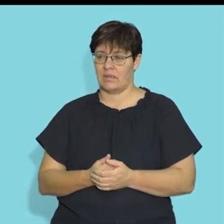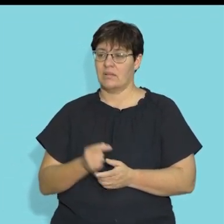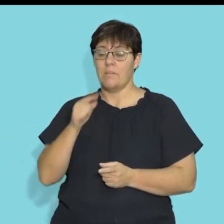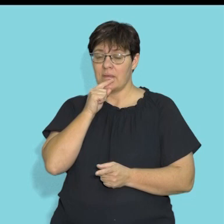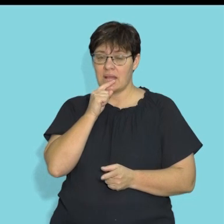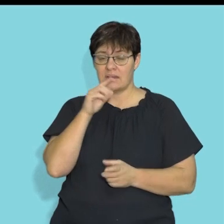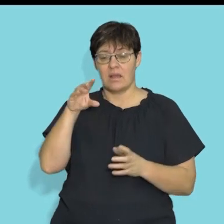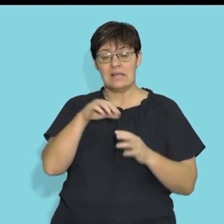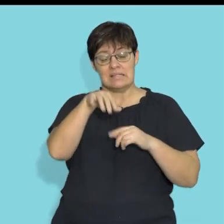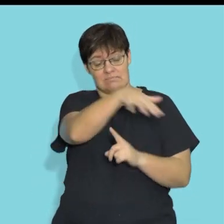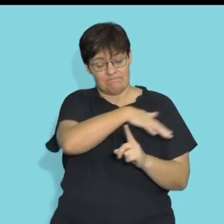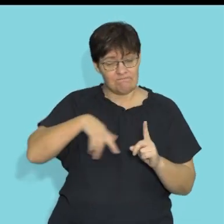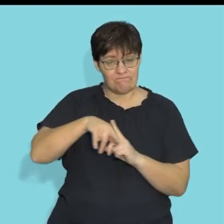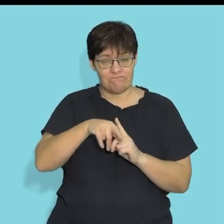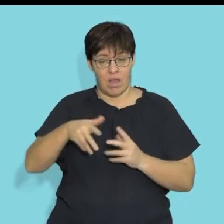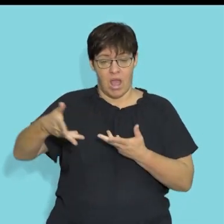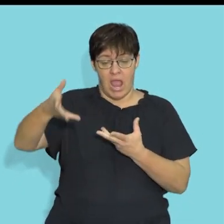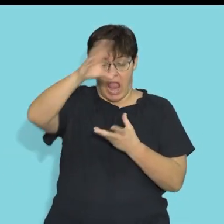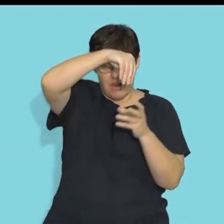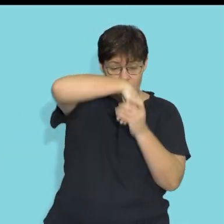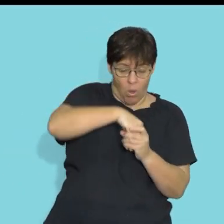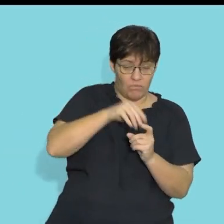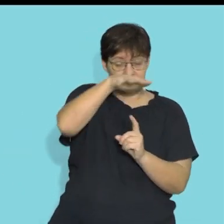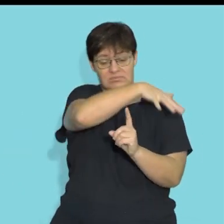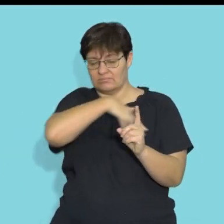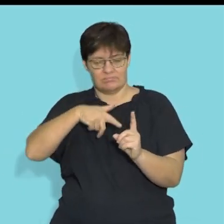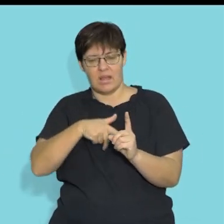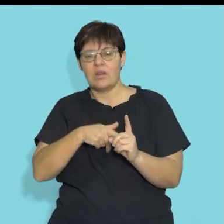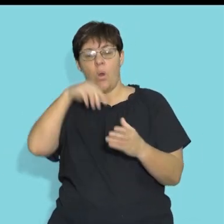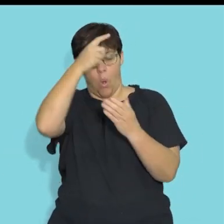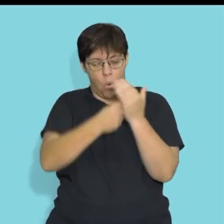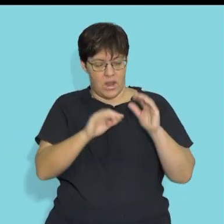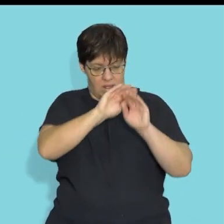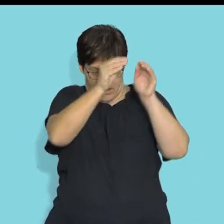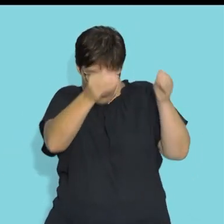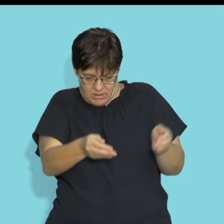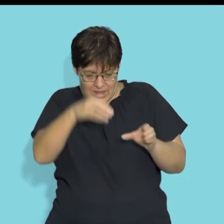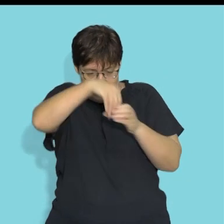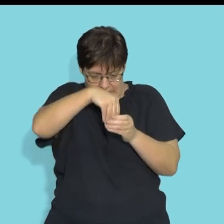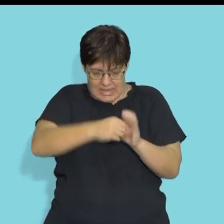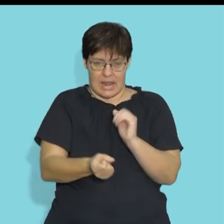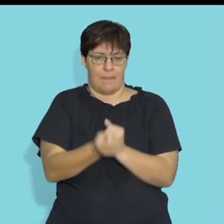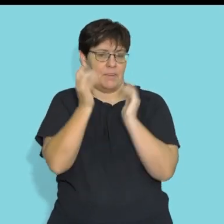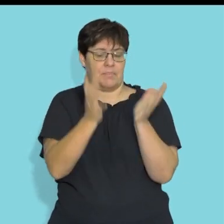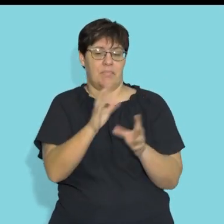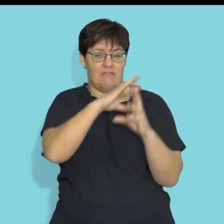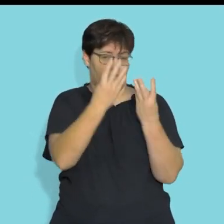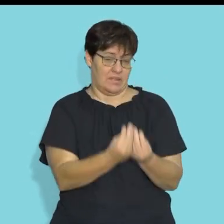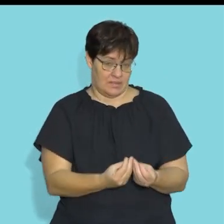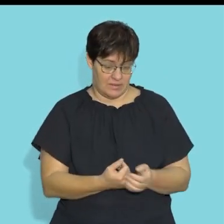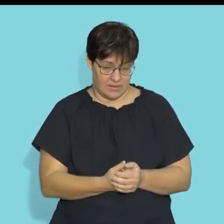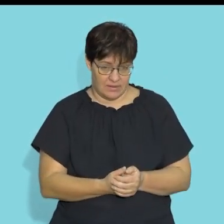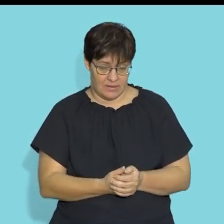no interaction with the surroundings. Everything that happens in this closed system, and